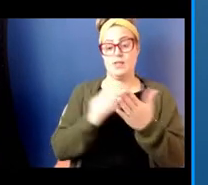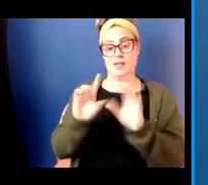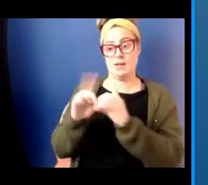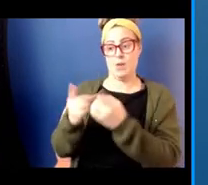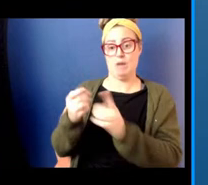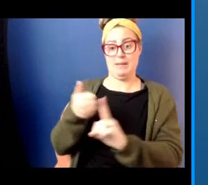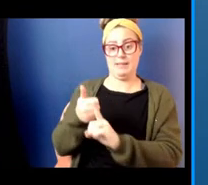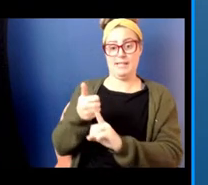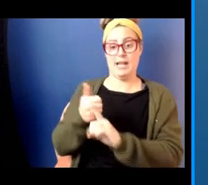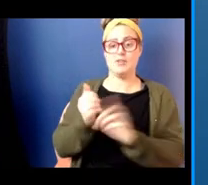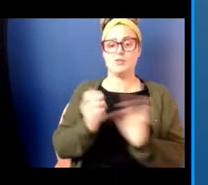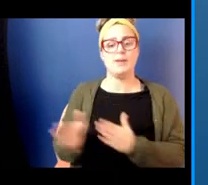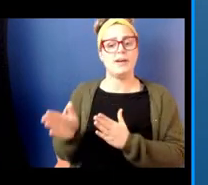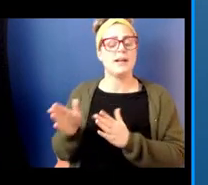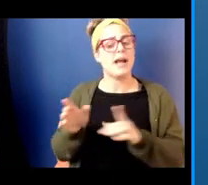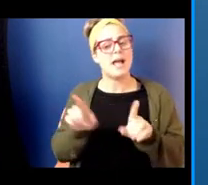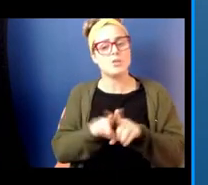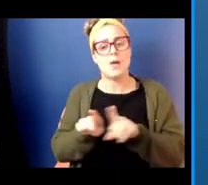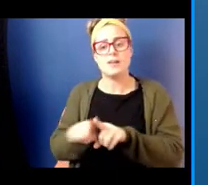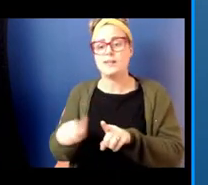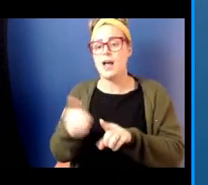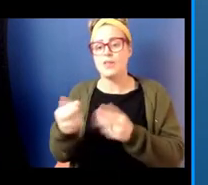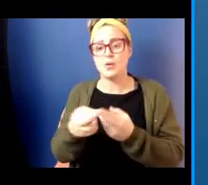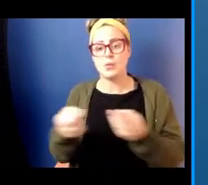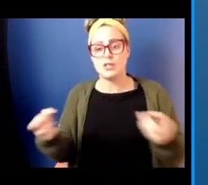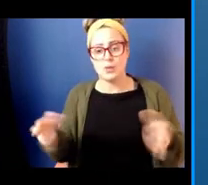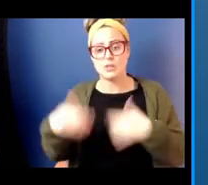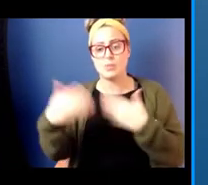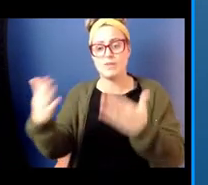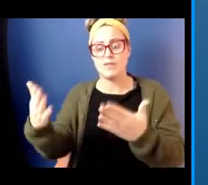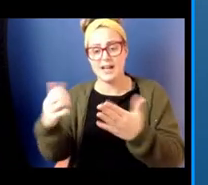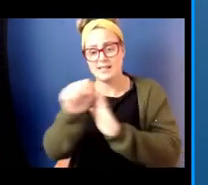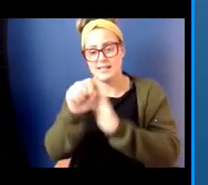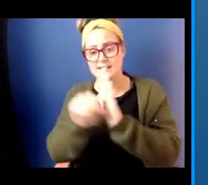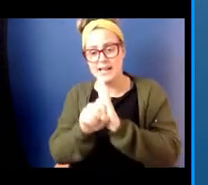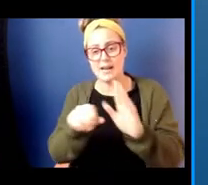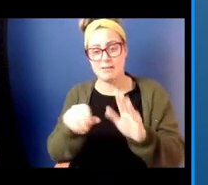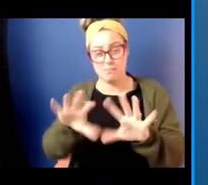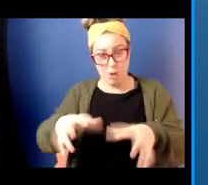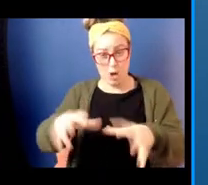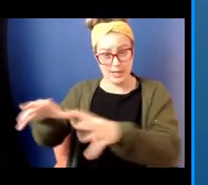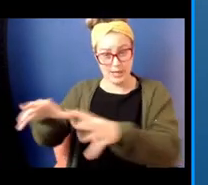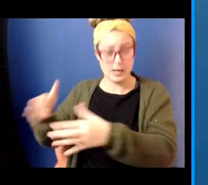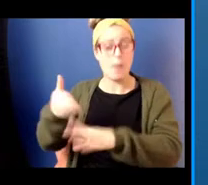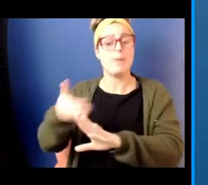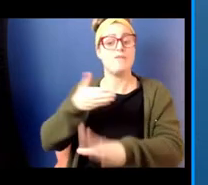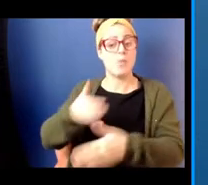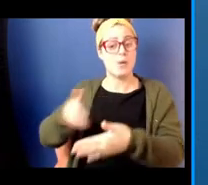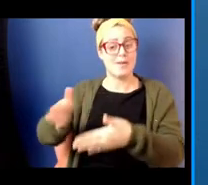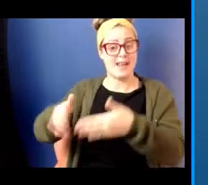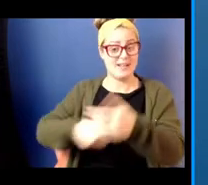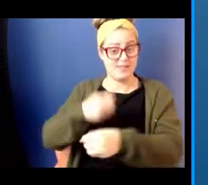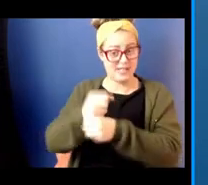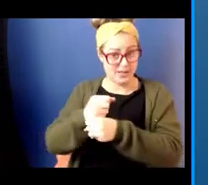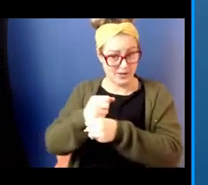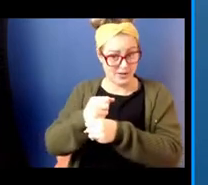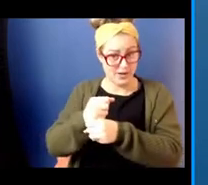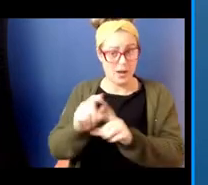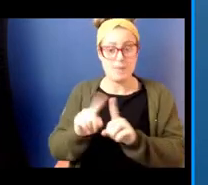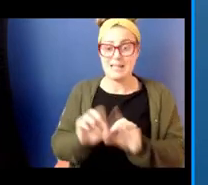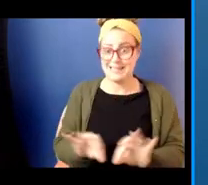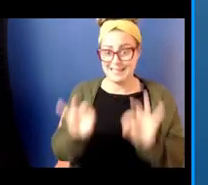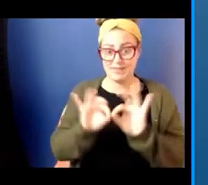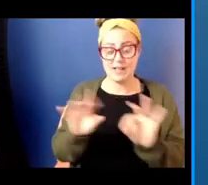to provide to the state parties before the end of the year but significantly we will first discuss the